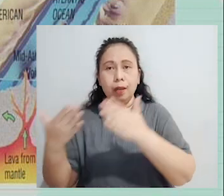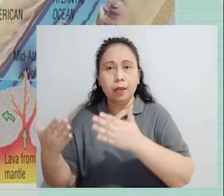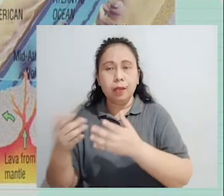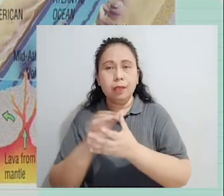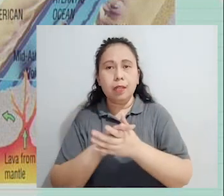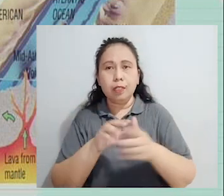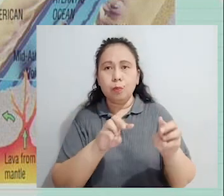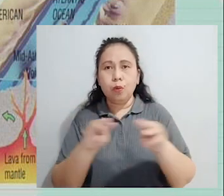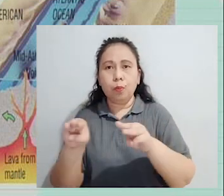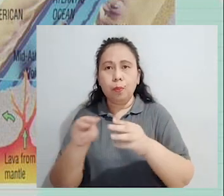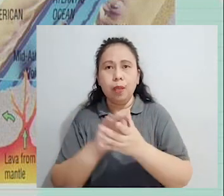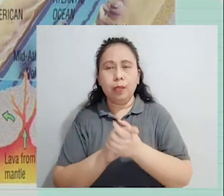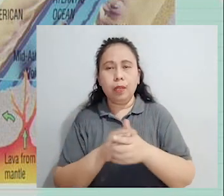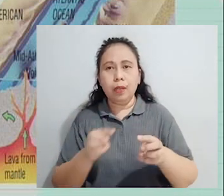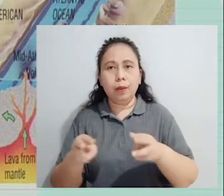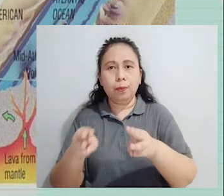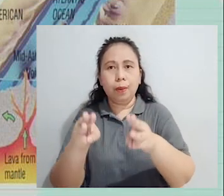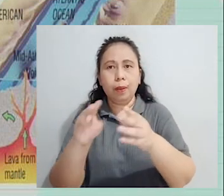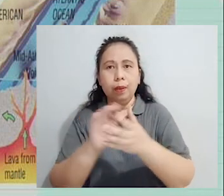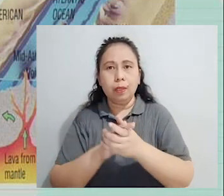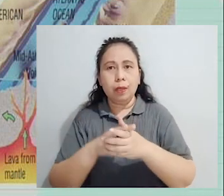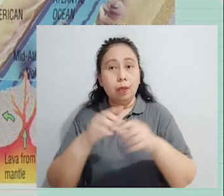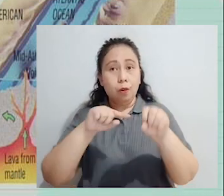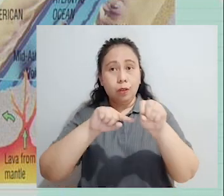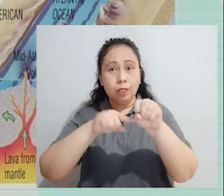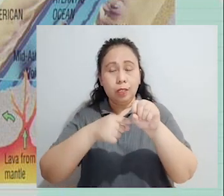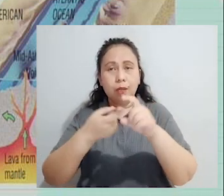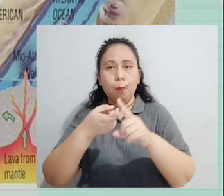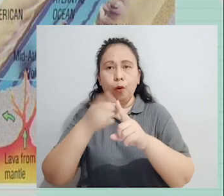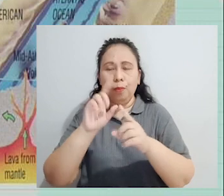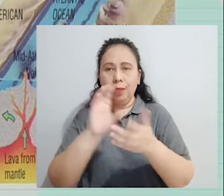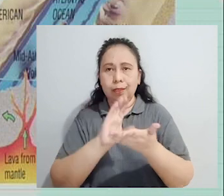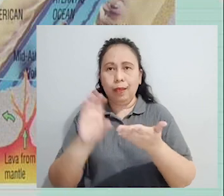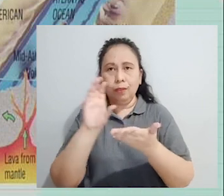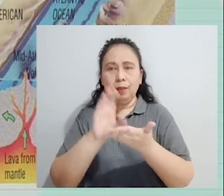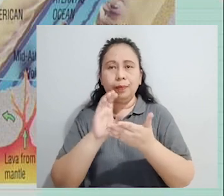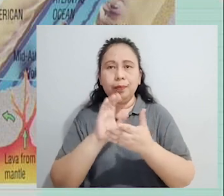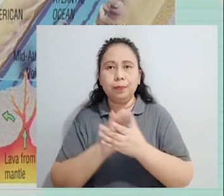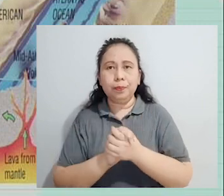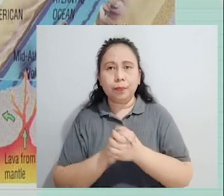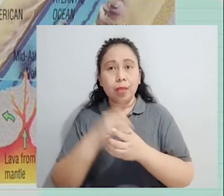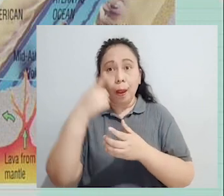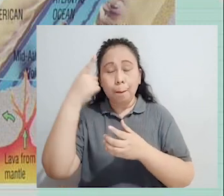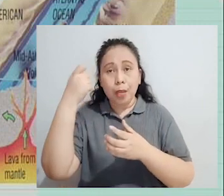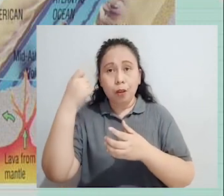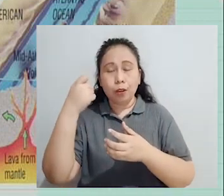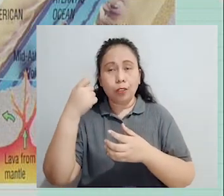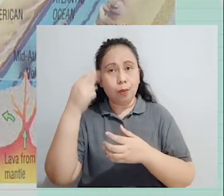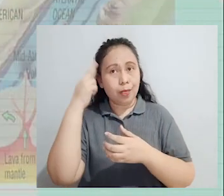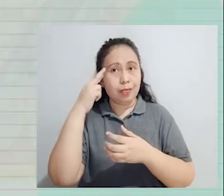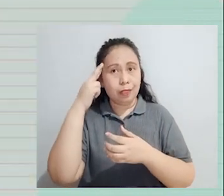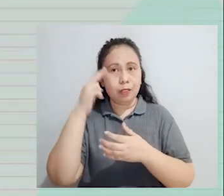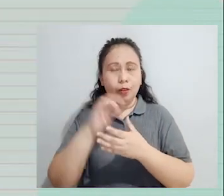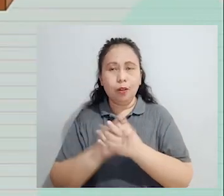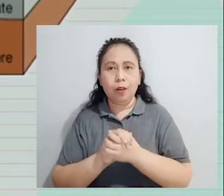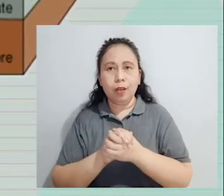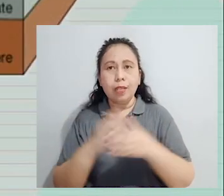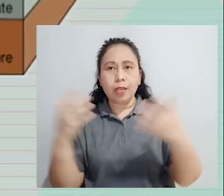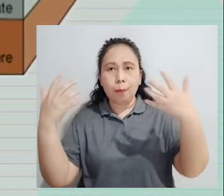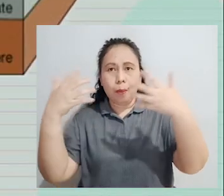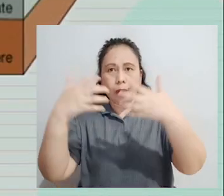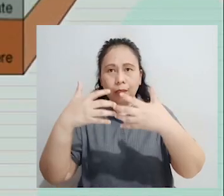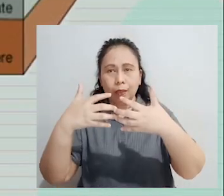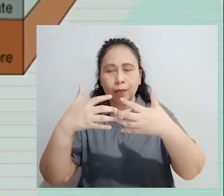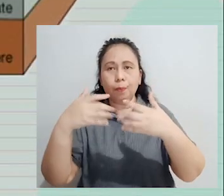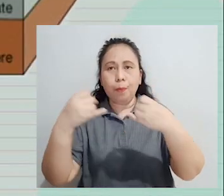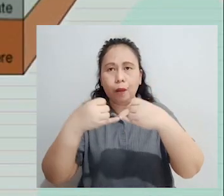manner that this spreading originating from the center. Because of this reason, the divergent